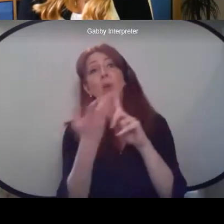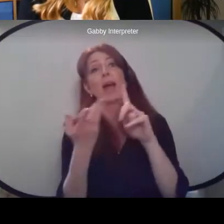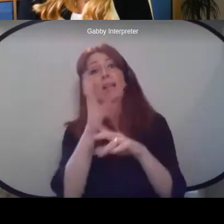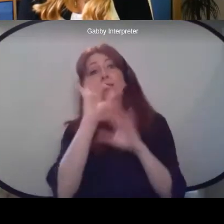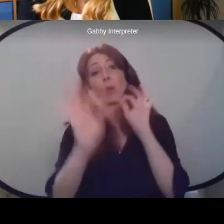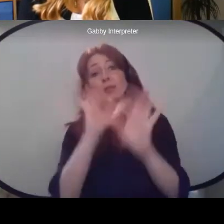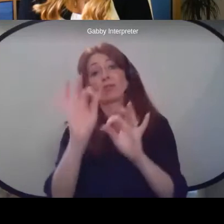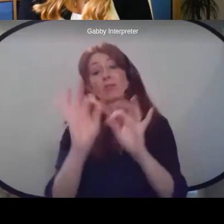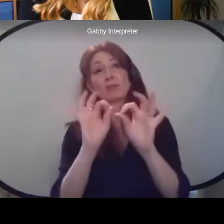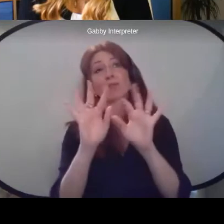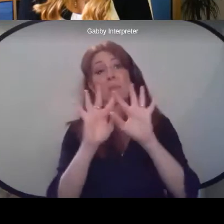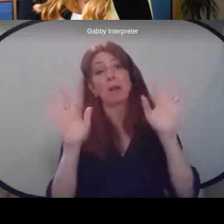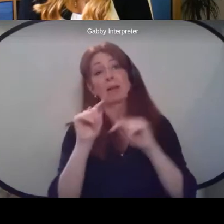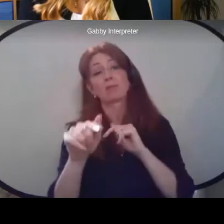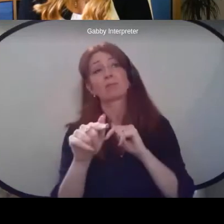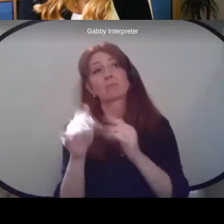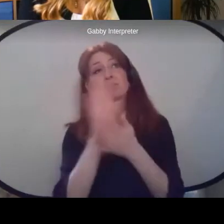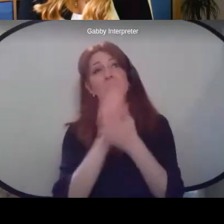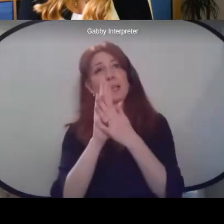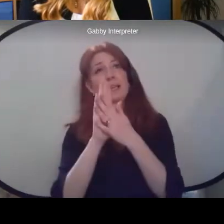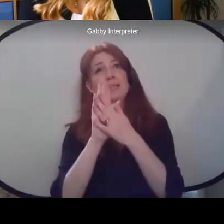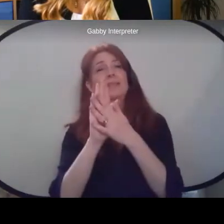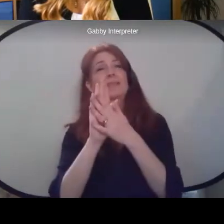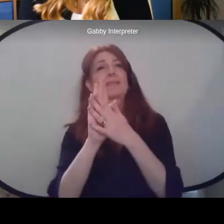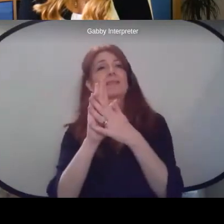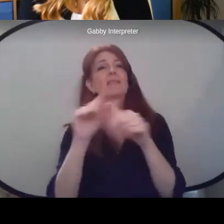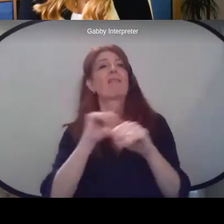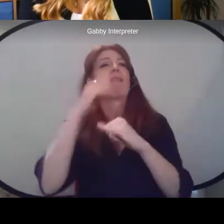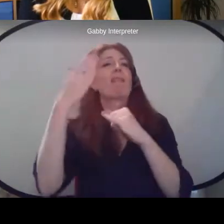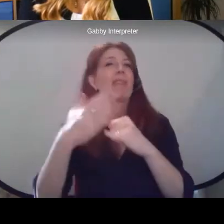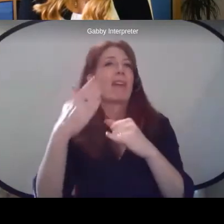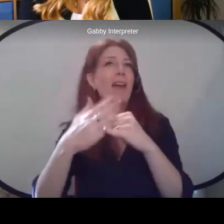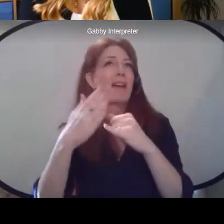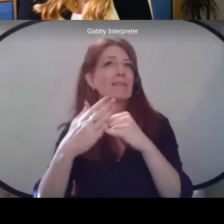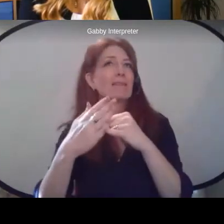panel to consider towards the back end of the session where we'll bring them back together.